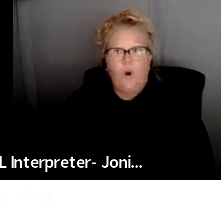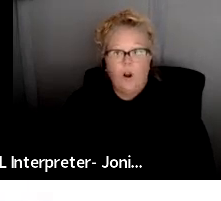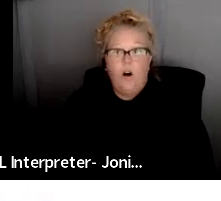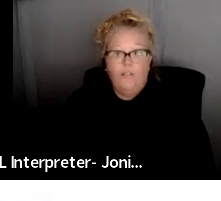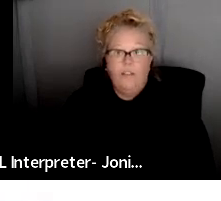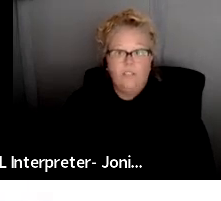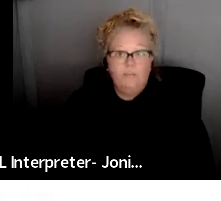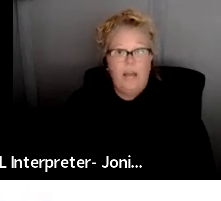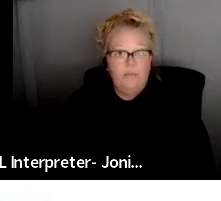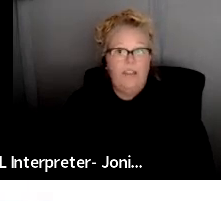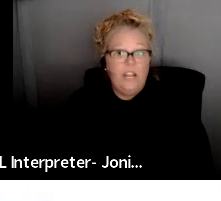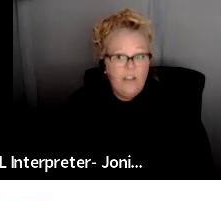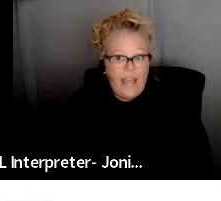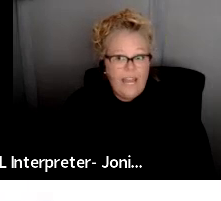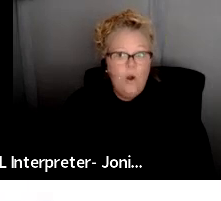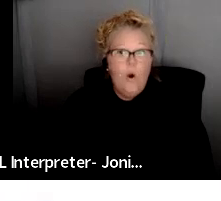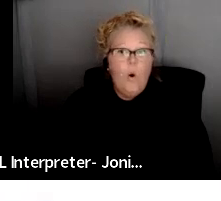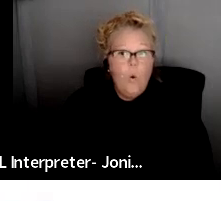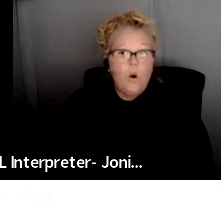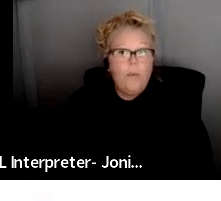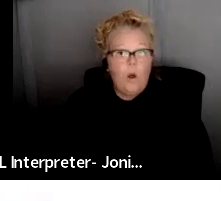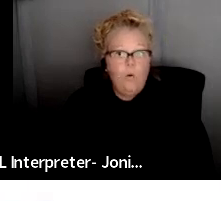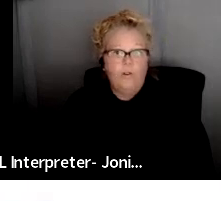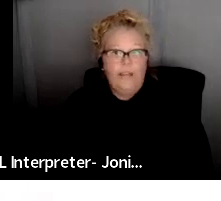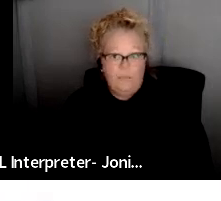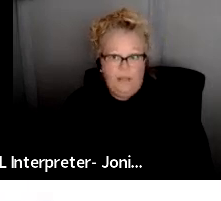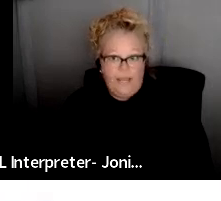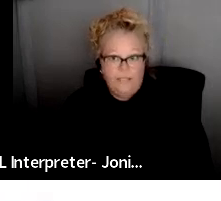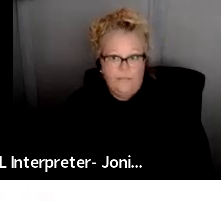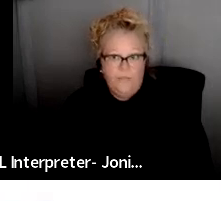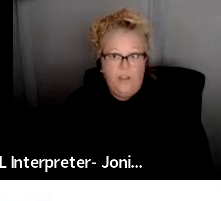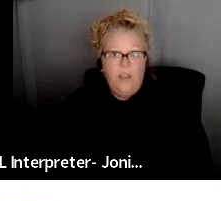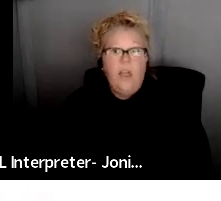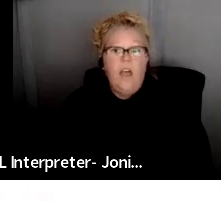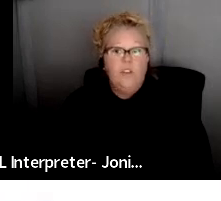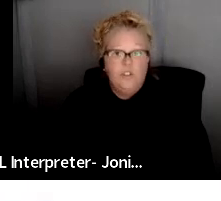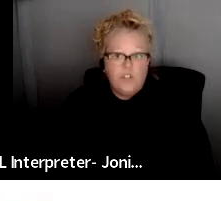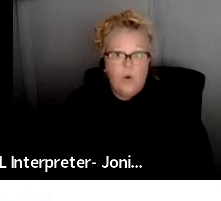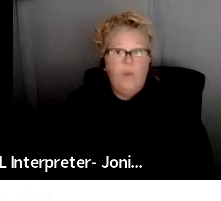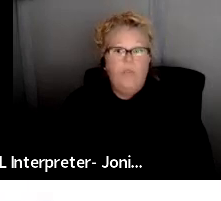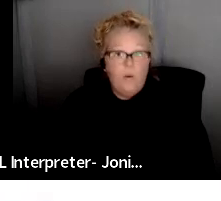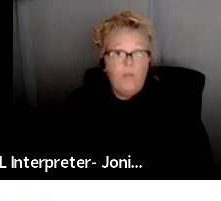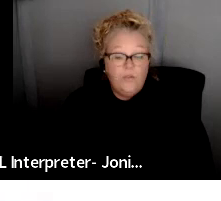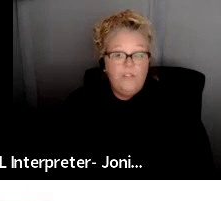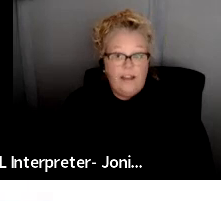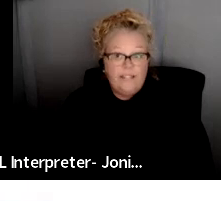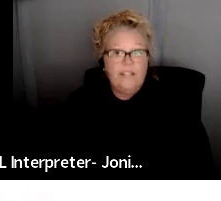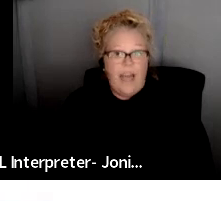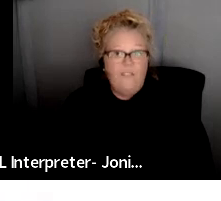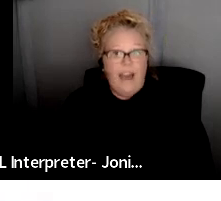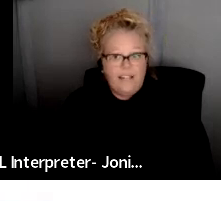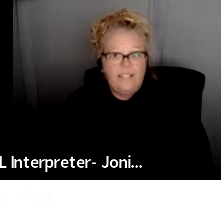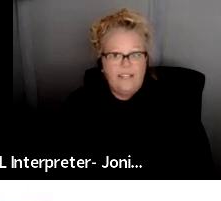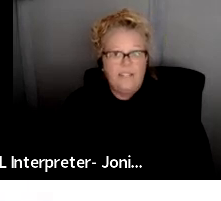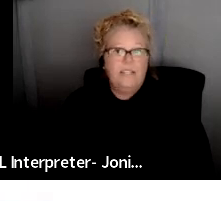to work off of some type of hearing aid or cochlear implant. So those devices